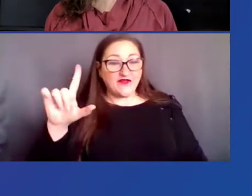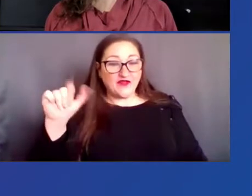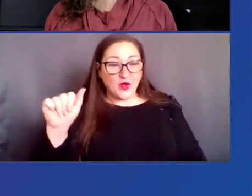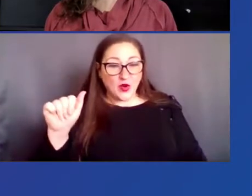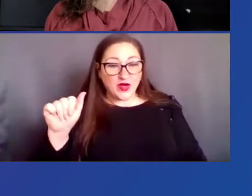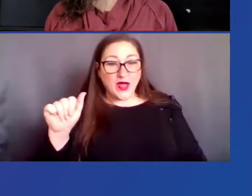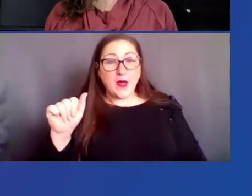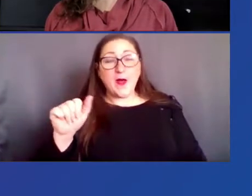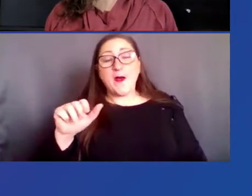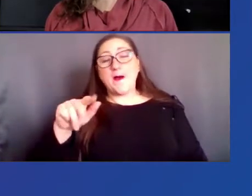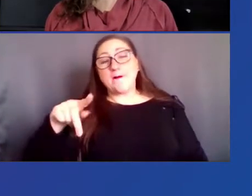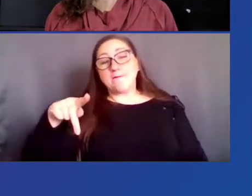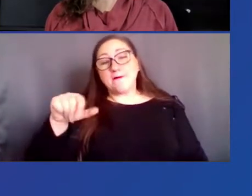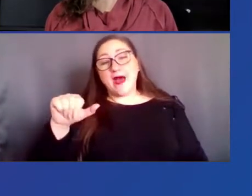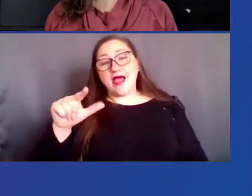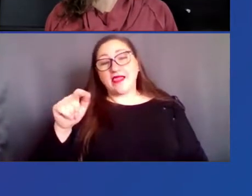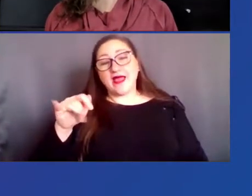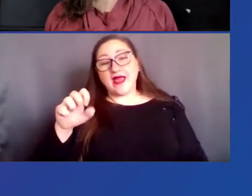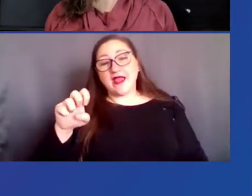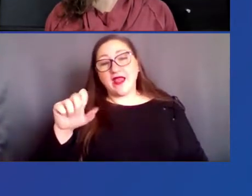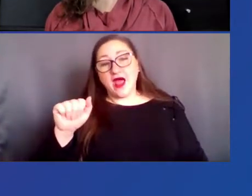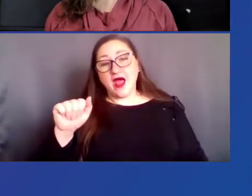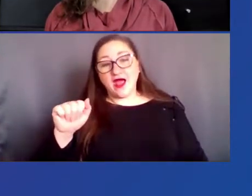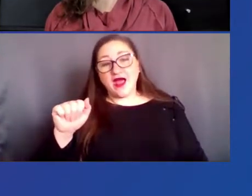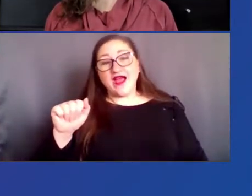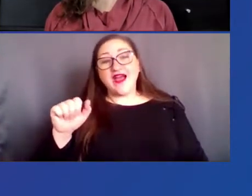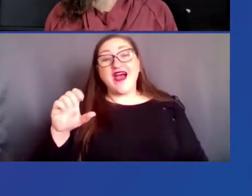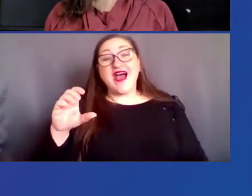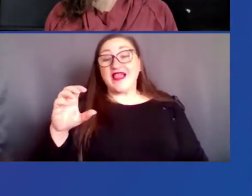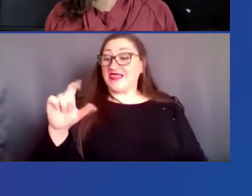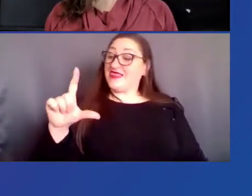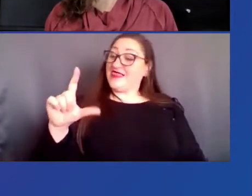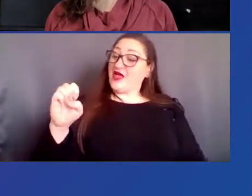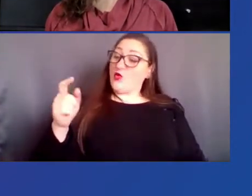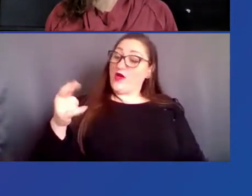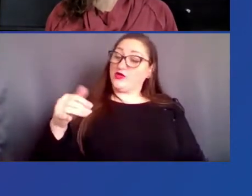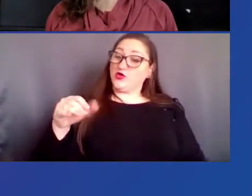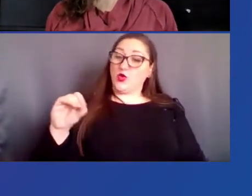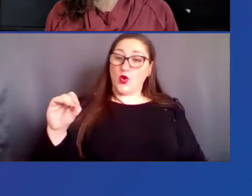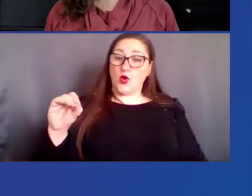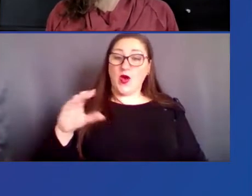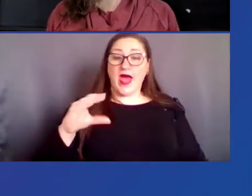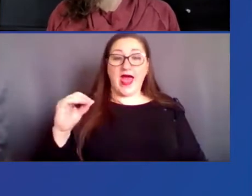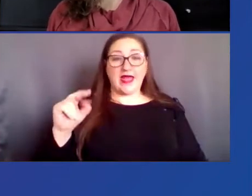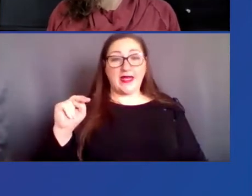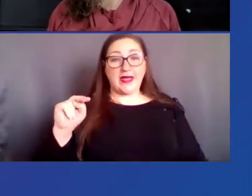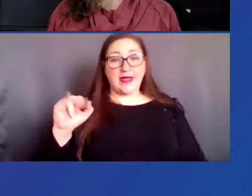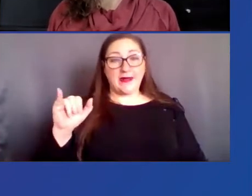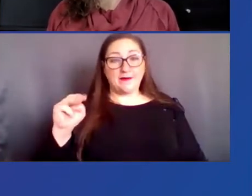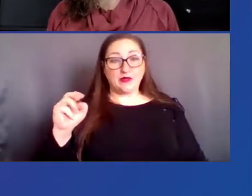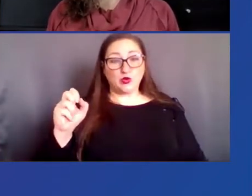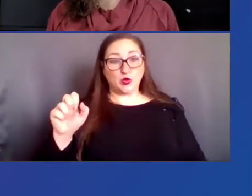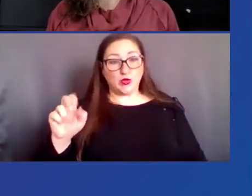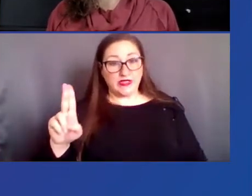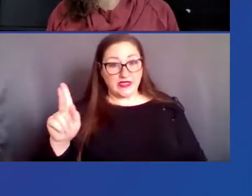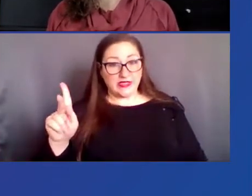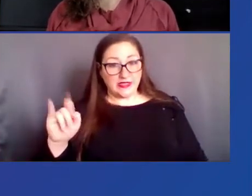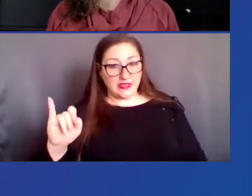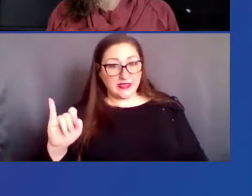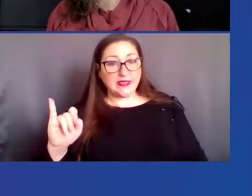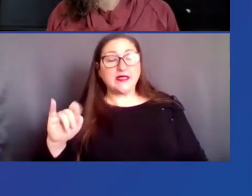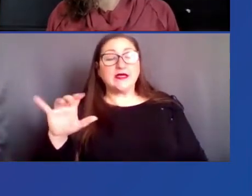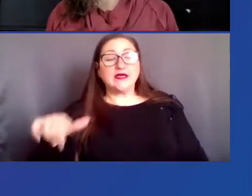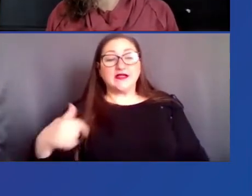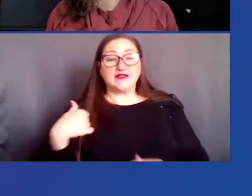Tequesta, Seminole, and Miccosukee land. Some of these communities are still here. I live near